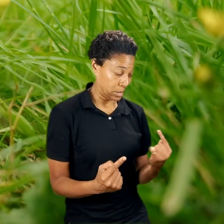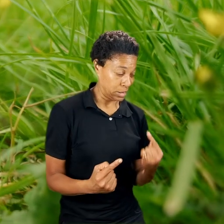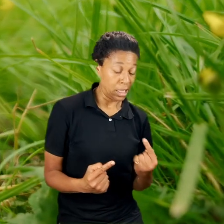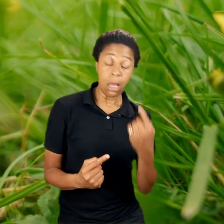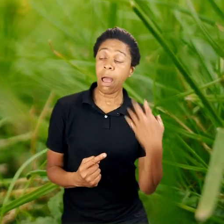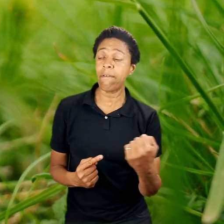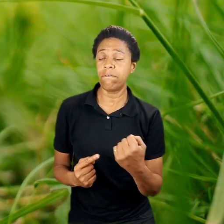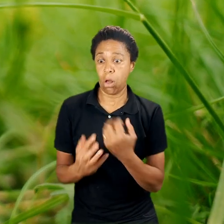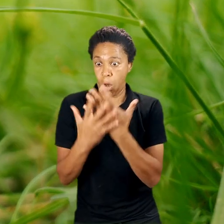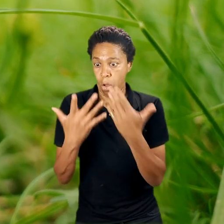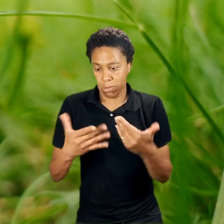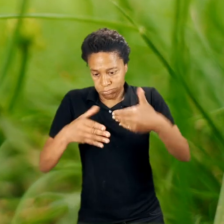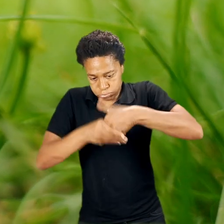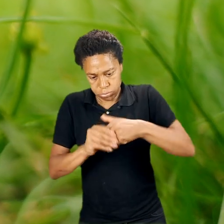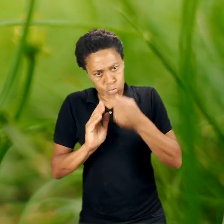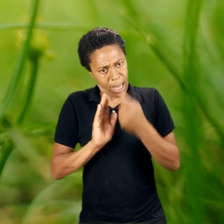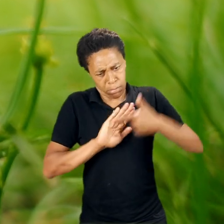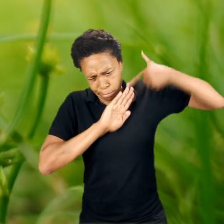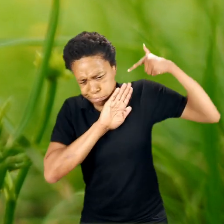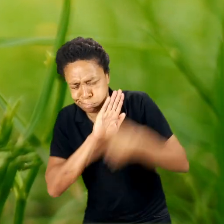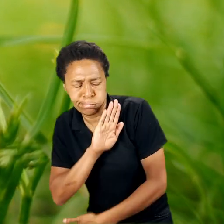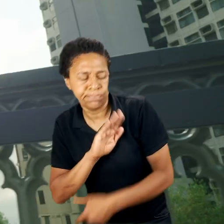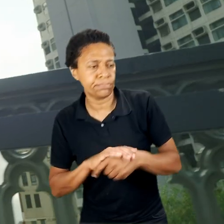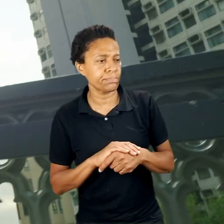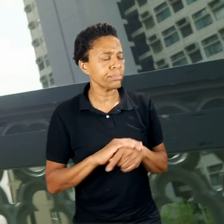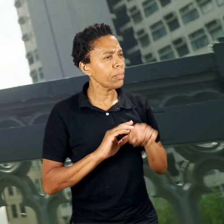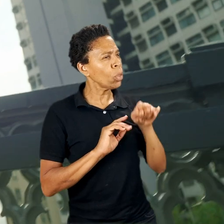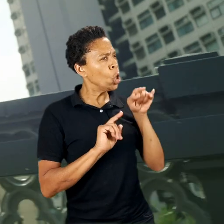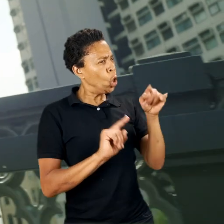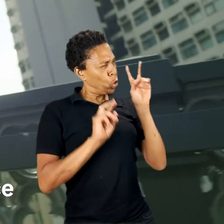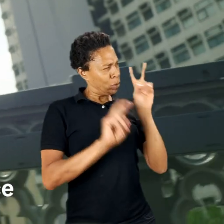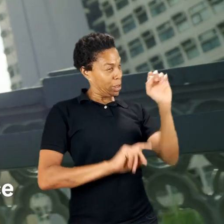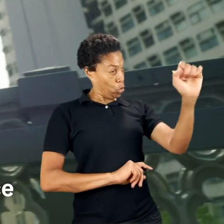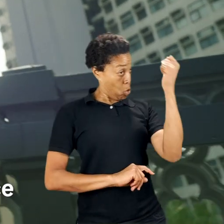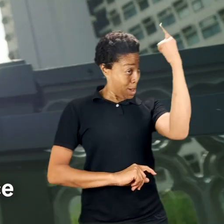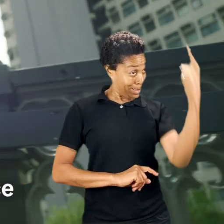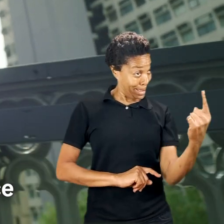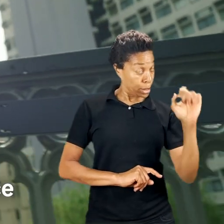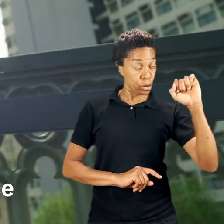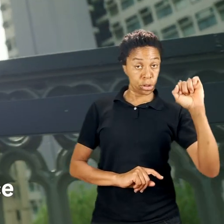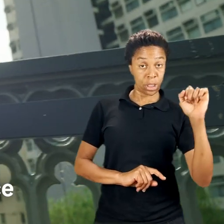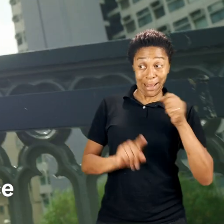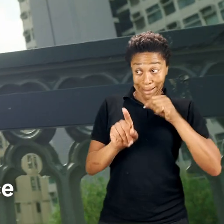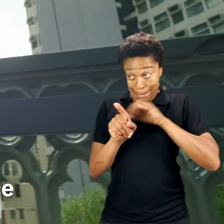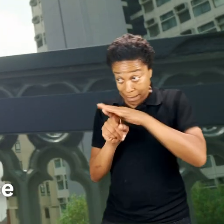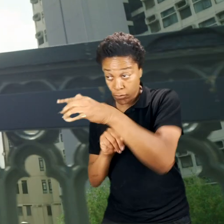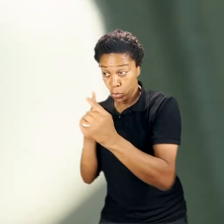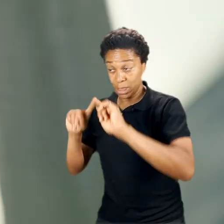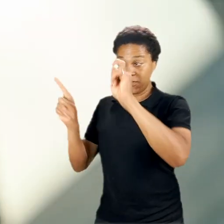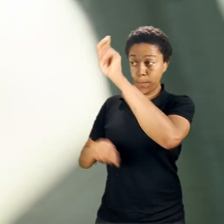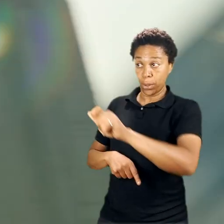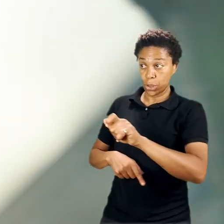each one of them has got so much to unpack within itself you see your ideas or your conversations or even your opinions sort of influence